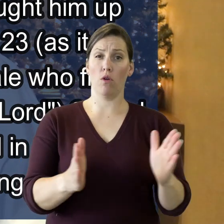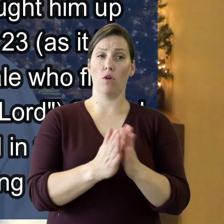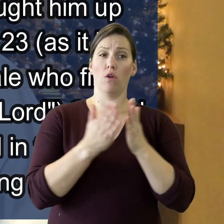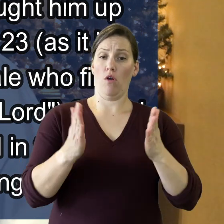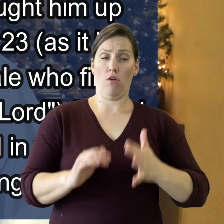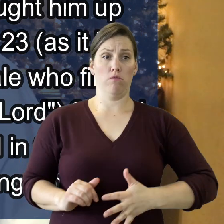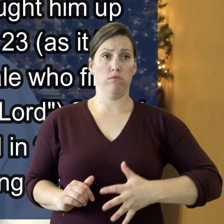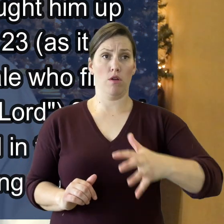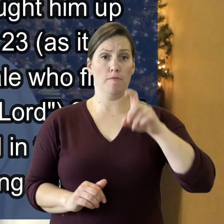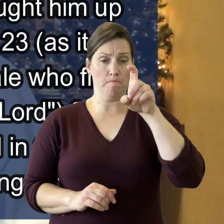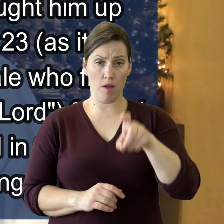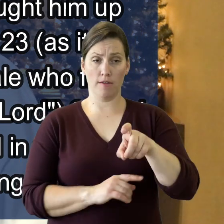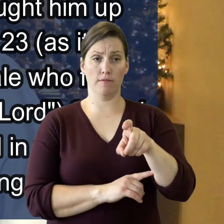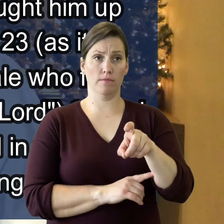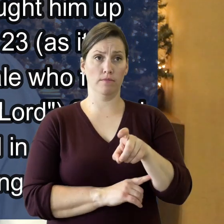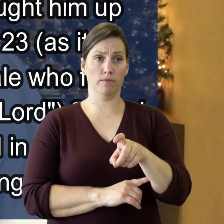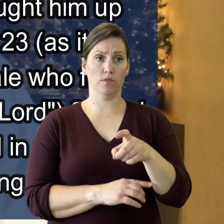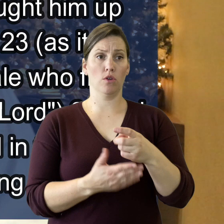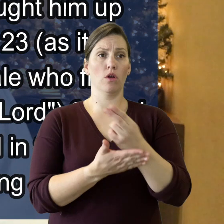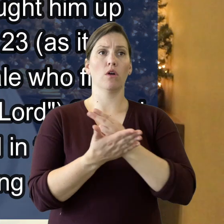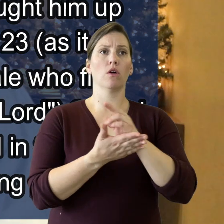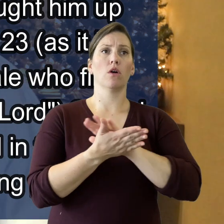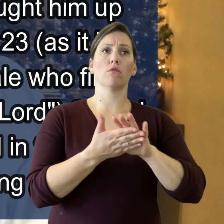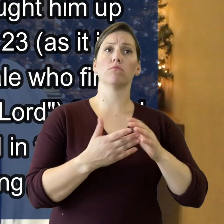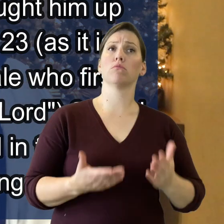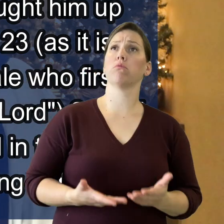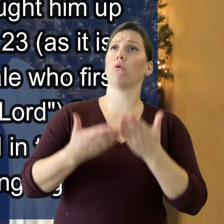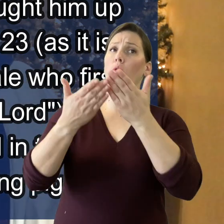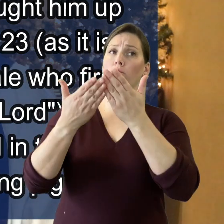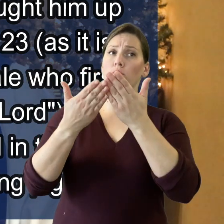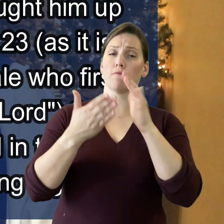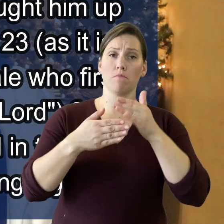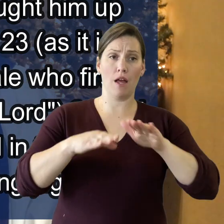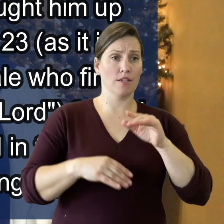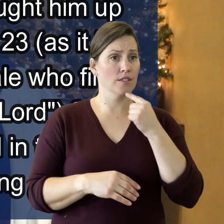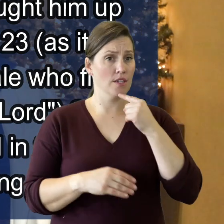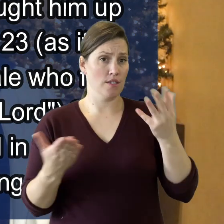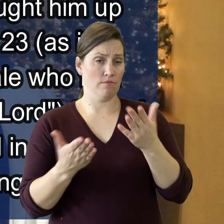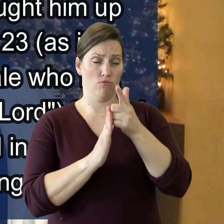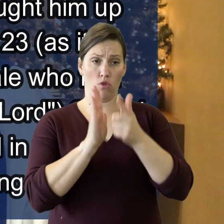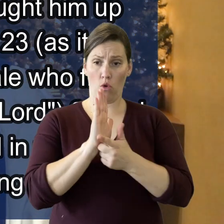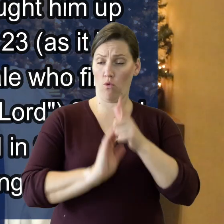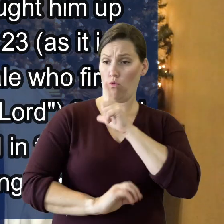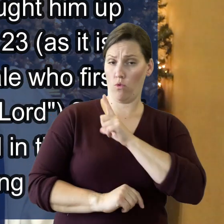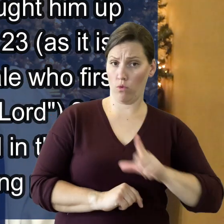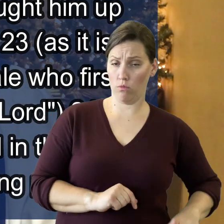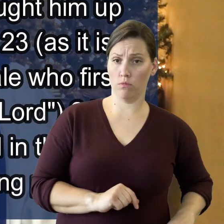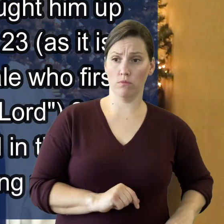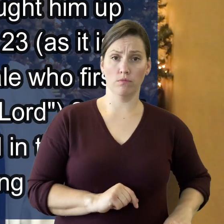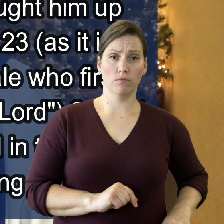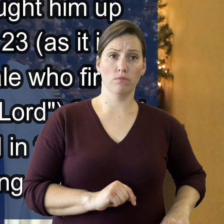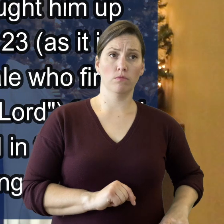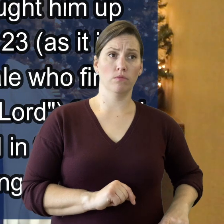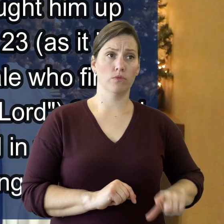called holy to the Lord, and to offer a sacrifice according to what is said in the law of the Lord,